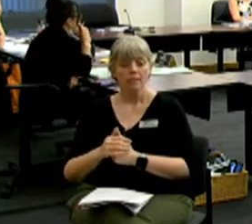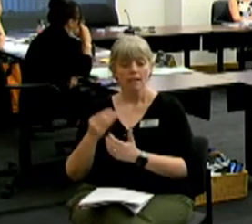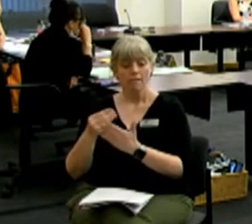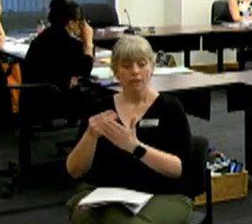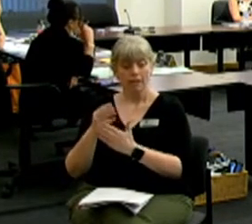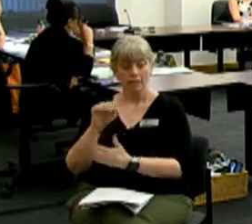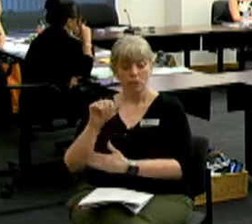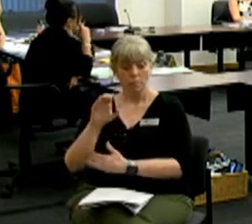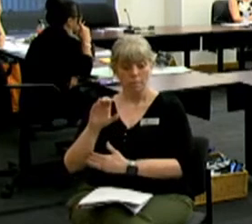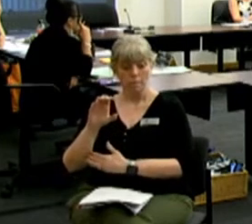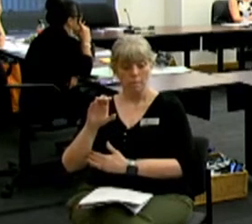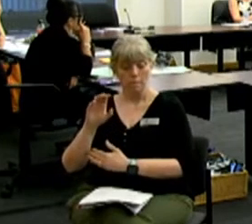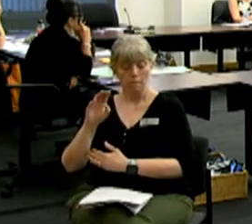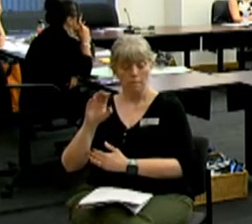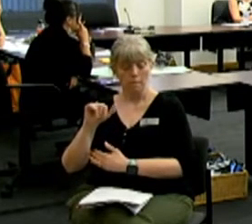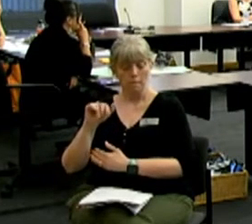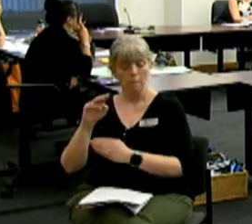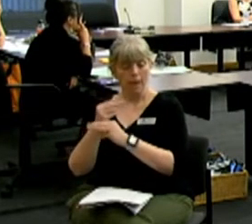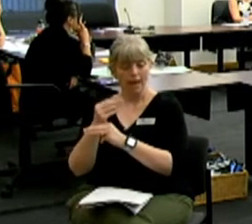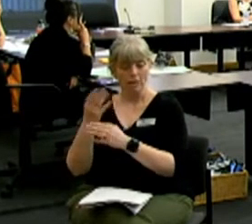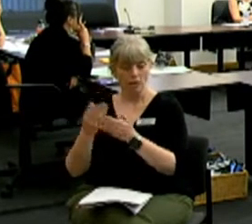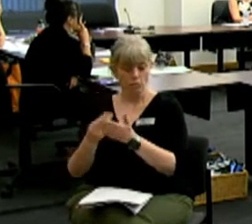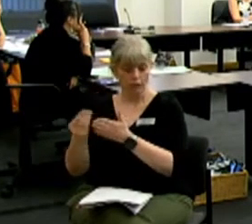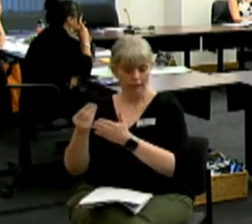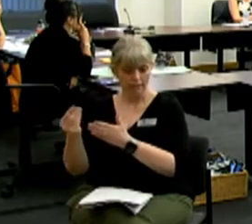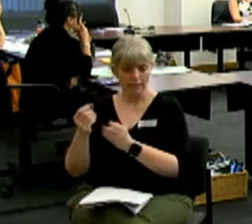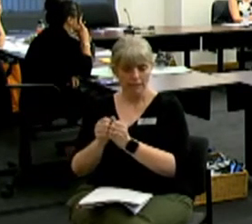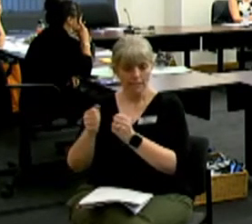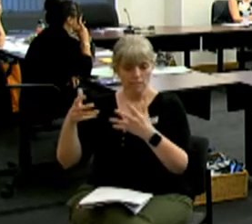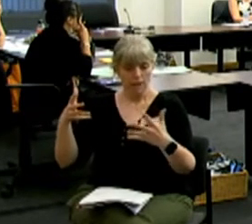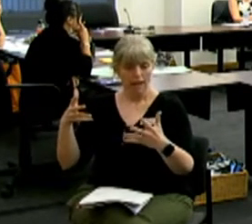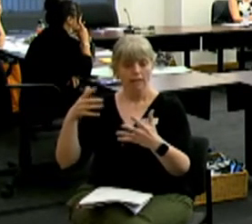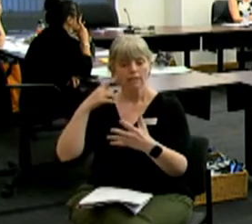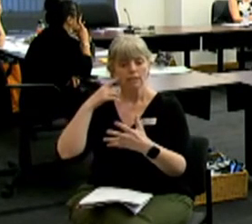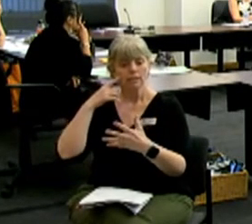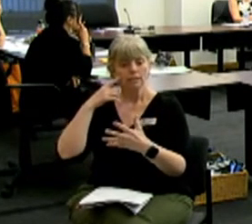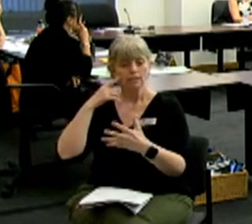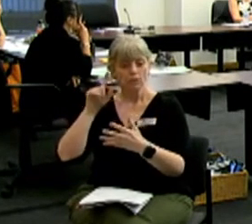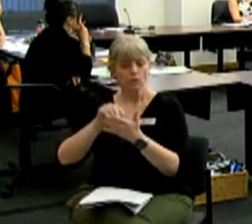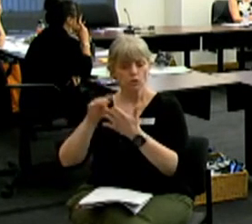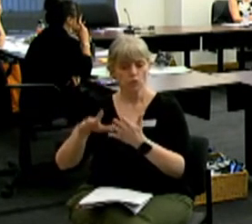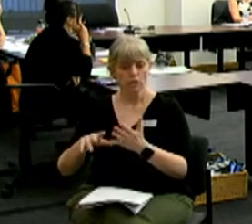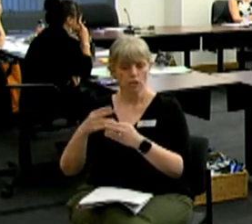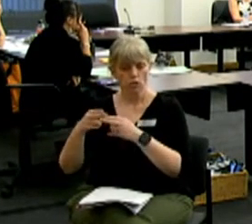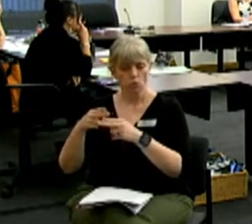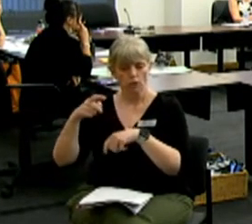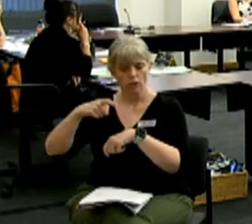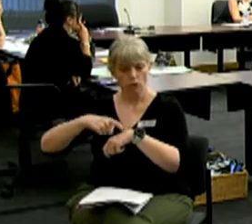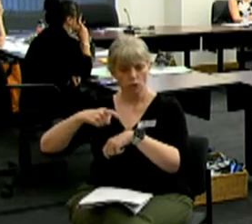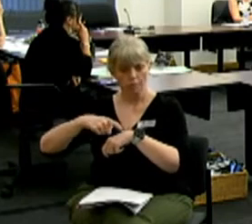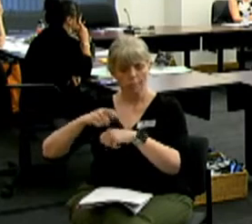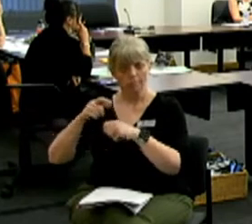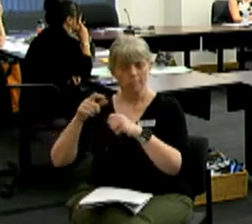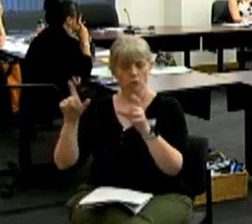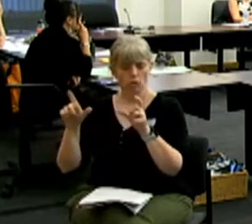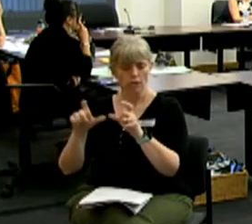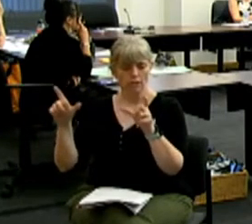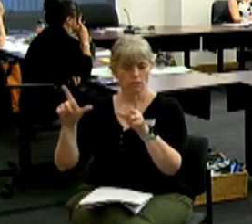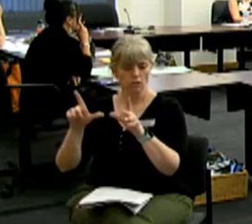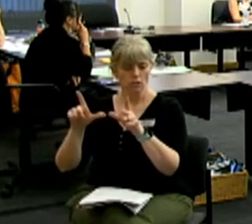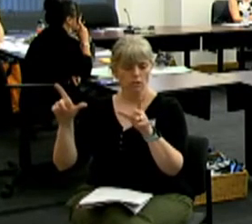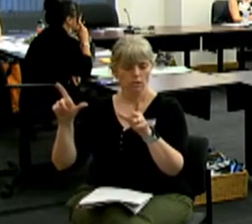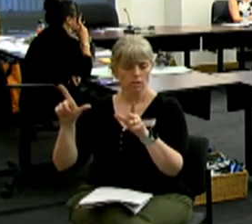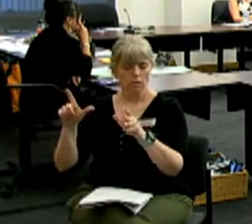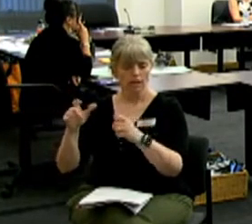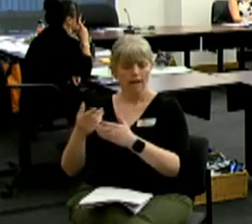MAP grants increased by 122 million and expands the program to include students seeking short-term credentials and certificates, as well as